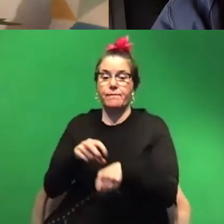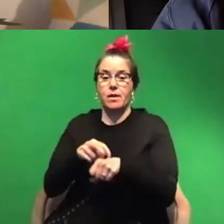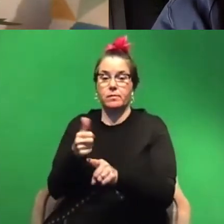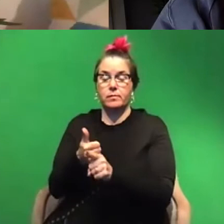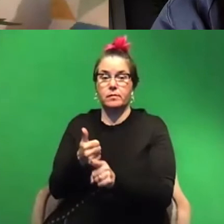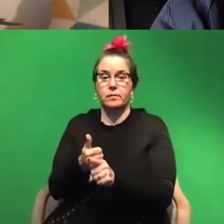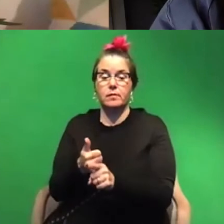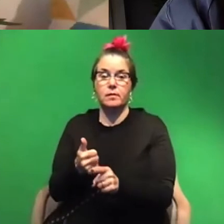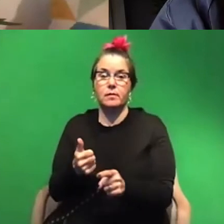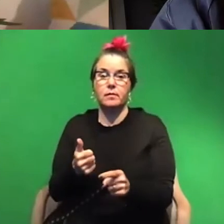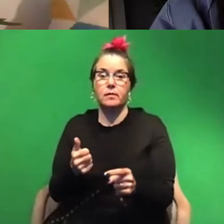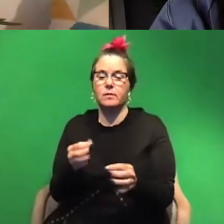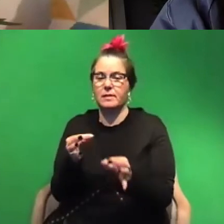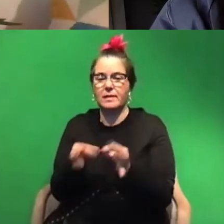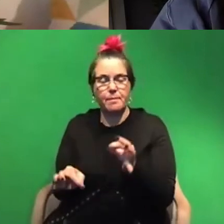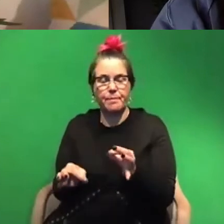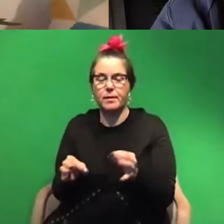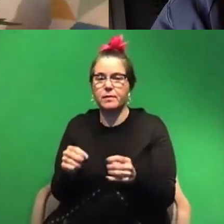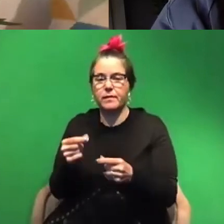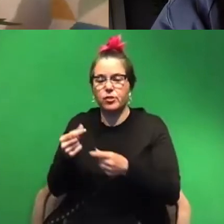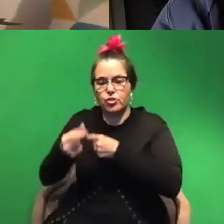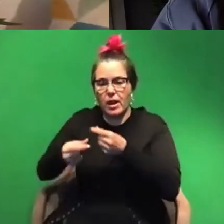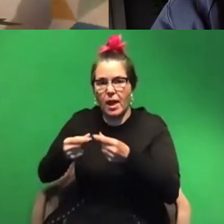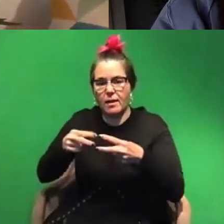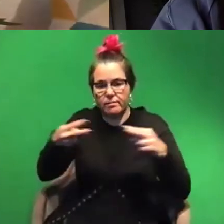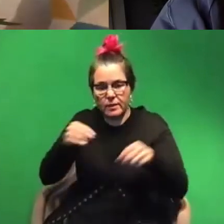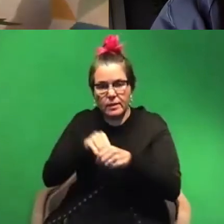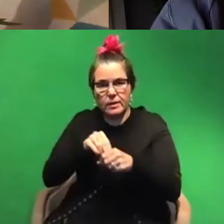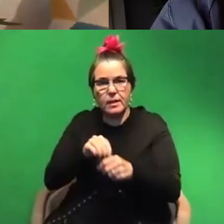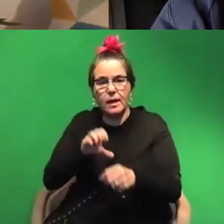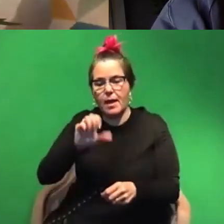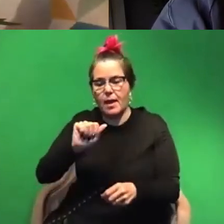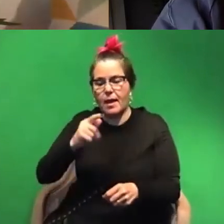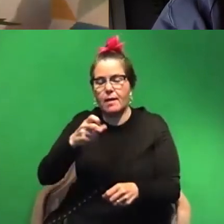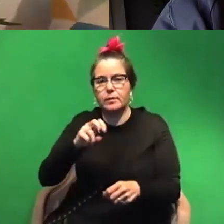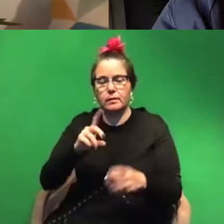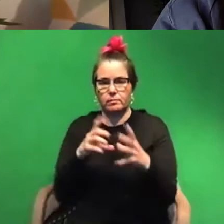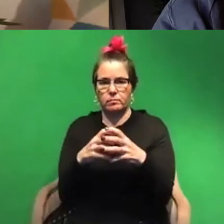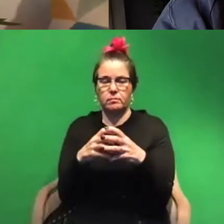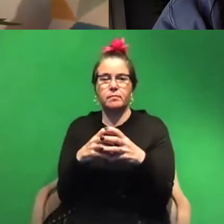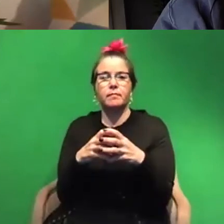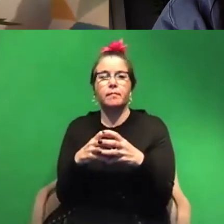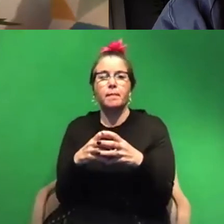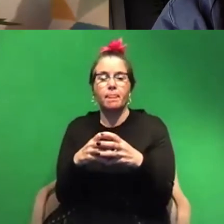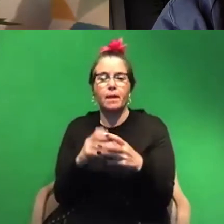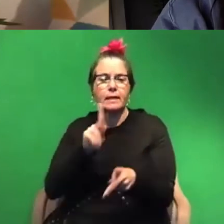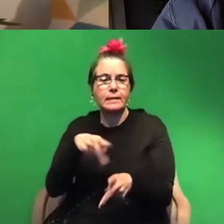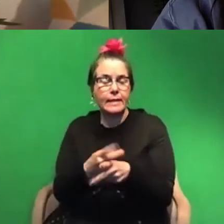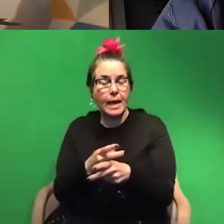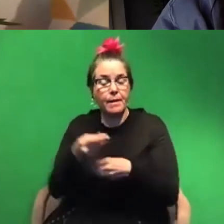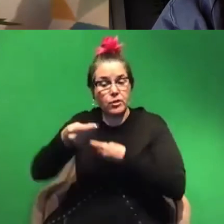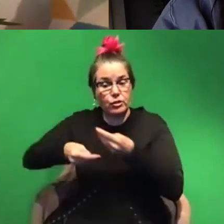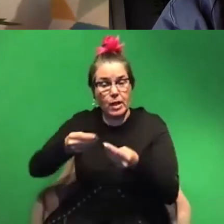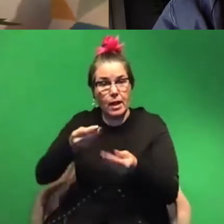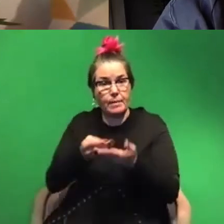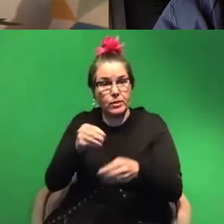are very simple. They just have genetic material inside this capsid, and the type of genetic material